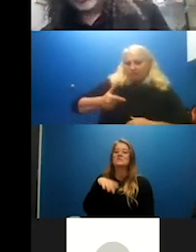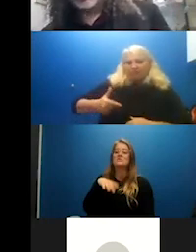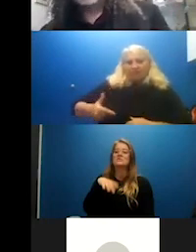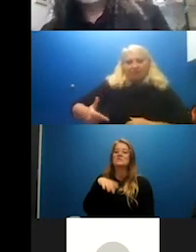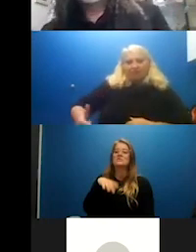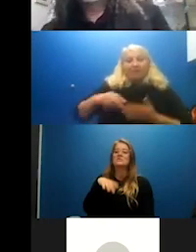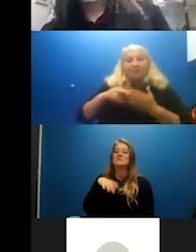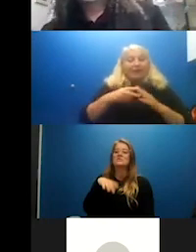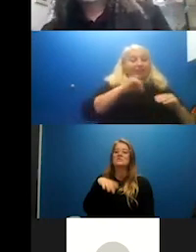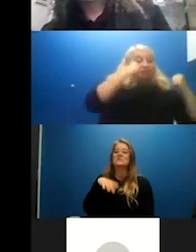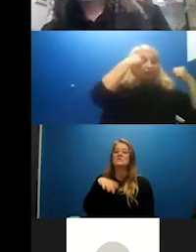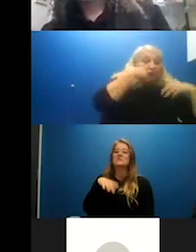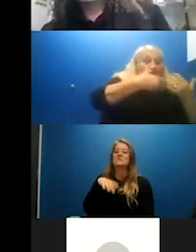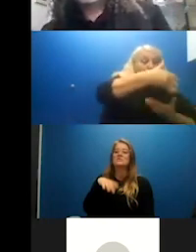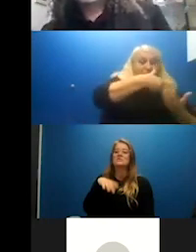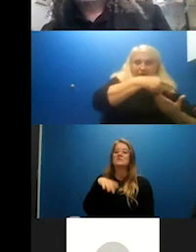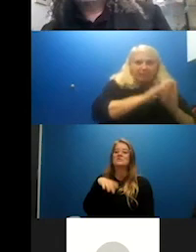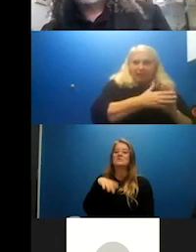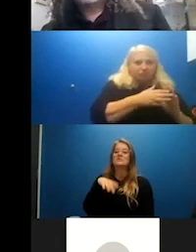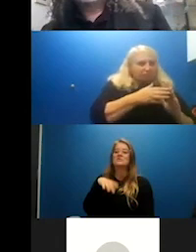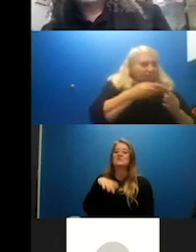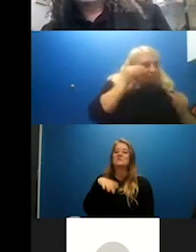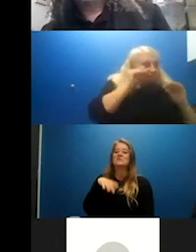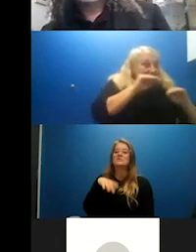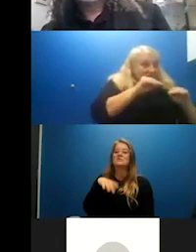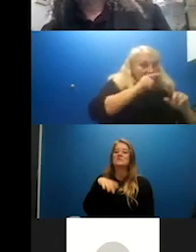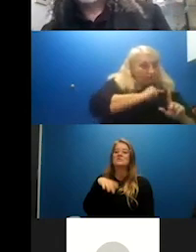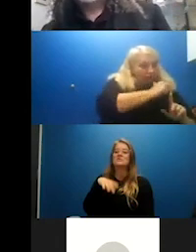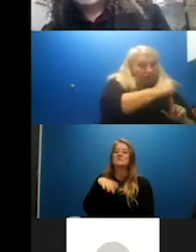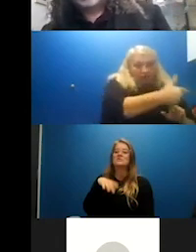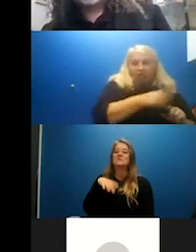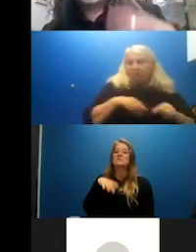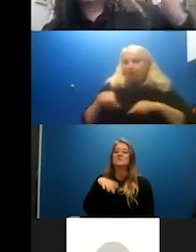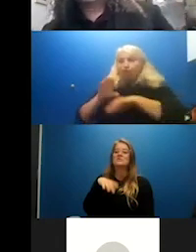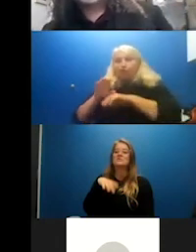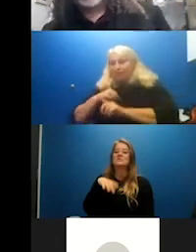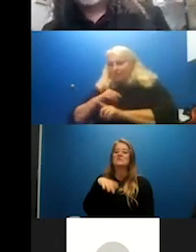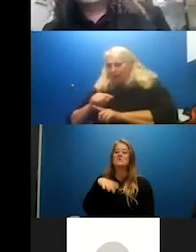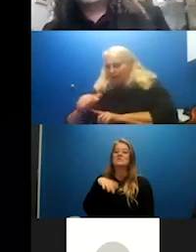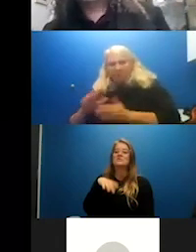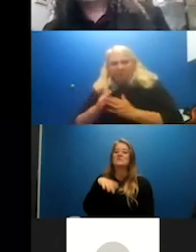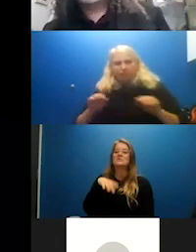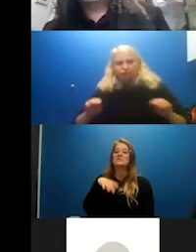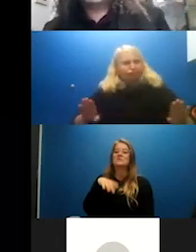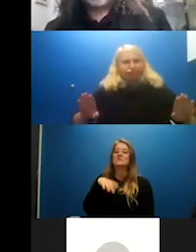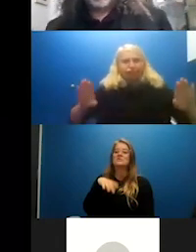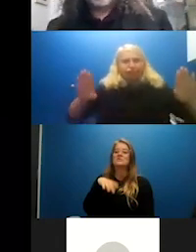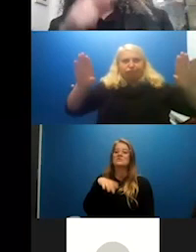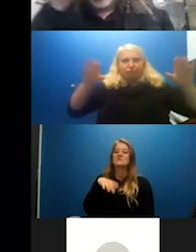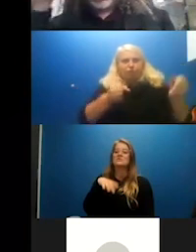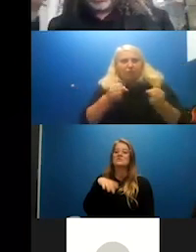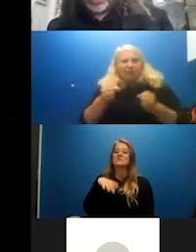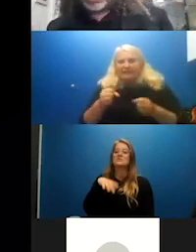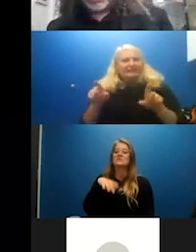stronger. And if you follow the rhythm, whatever the issue is, going hunting with the uncle, you'll get the same thing. They're